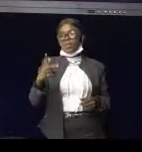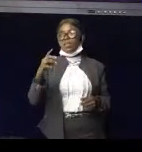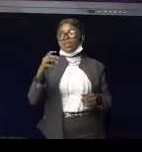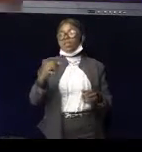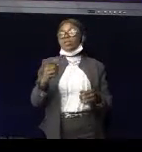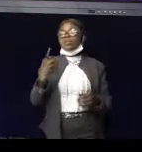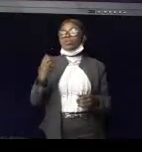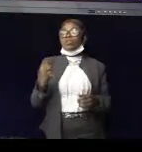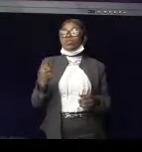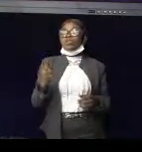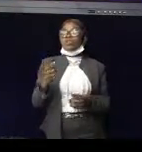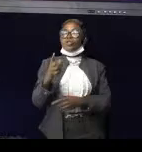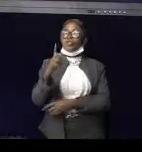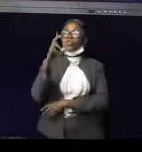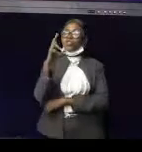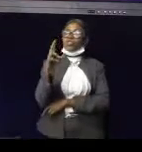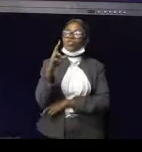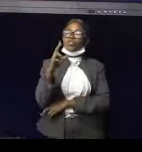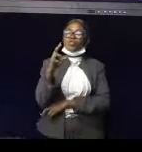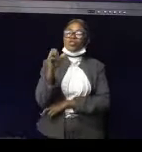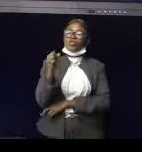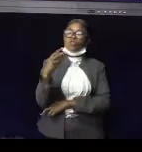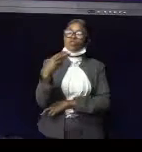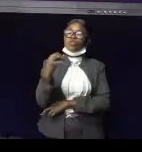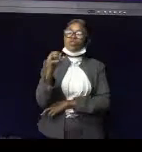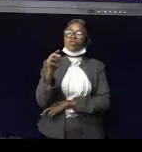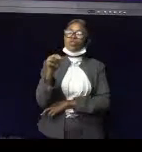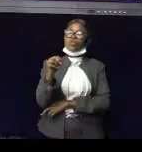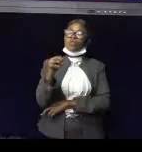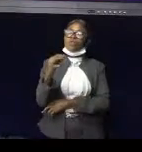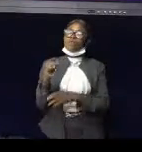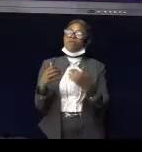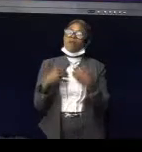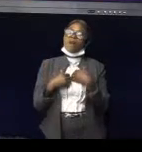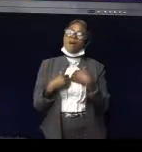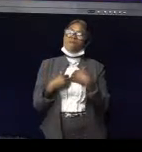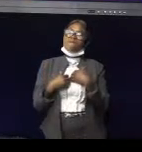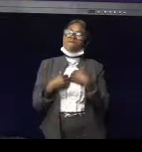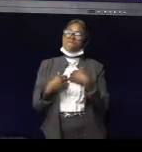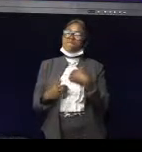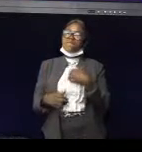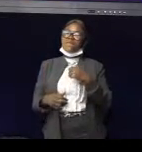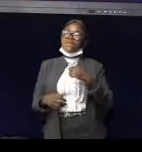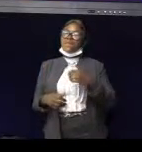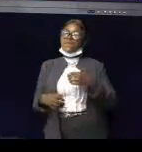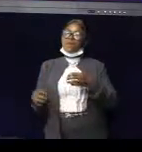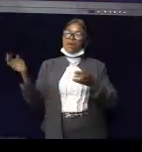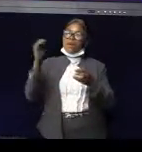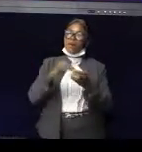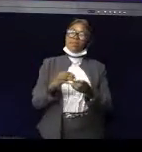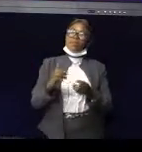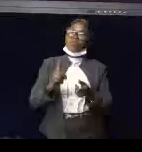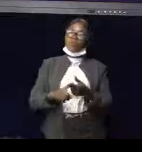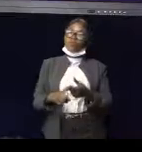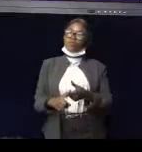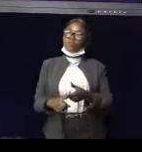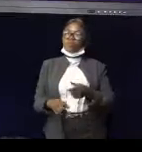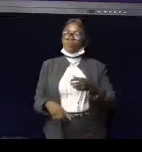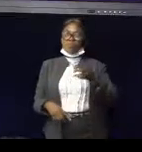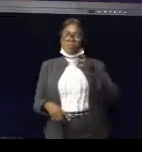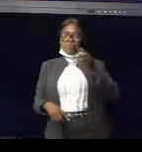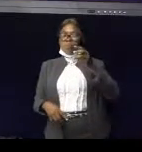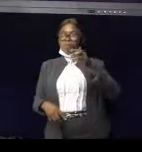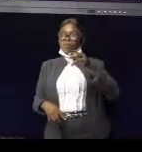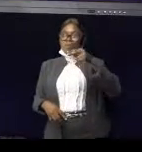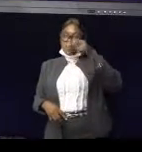3 sheep. Another goat, 3 sheep. So if you are having 10 goats, that is, you are increasing goats by 10, because 1